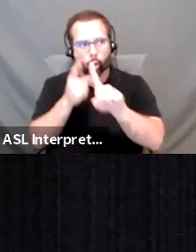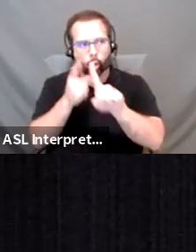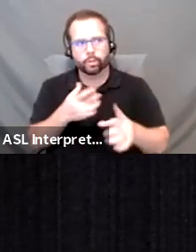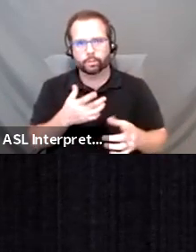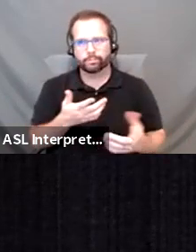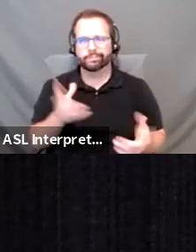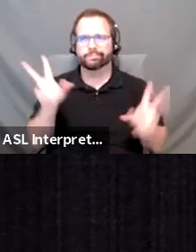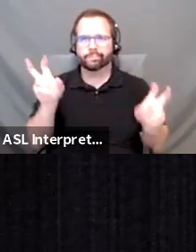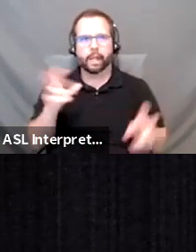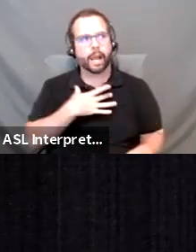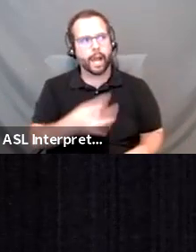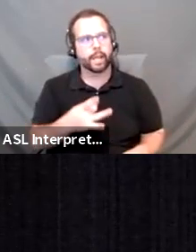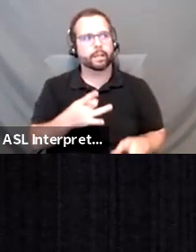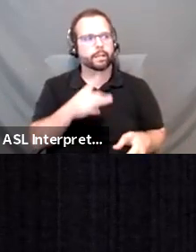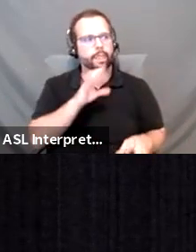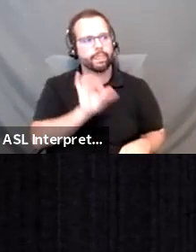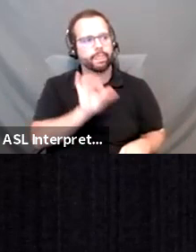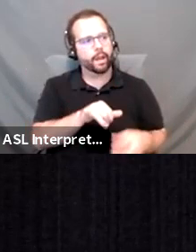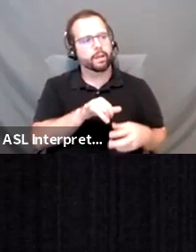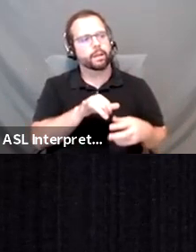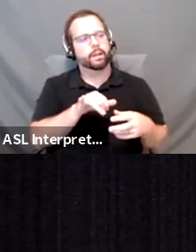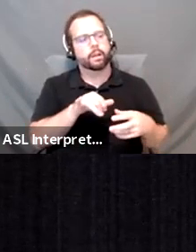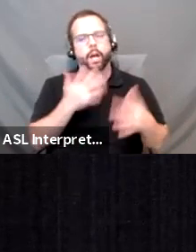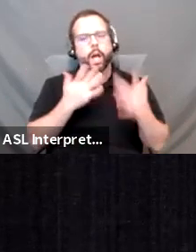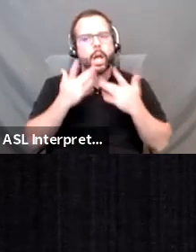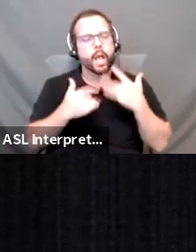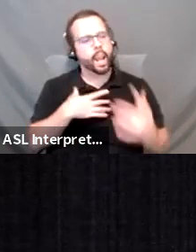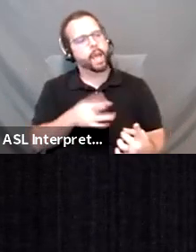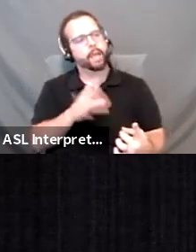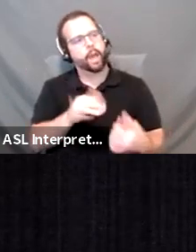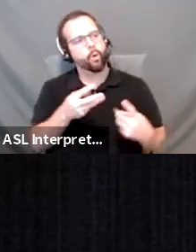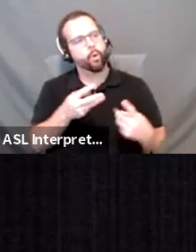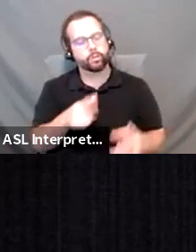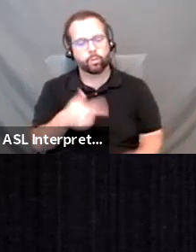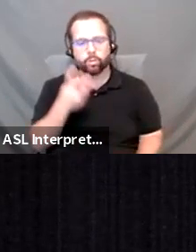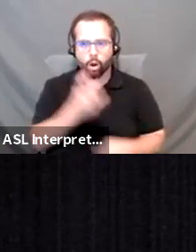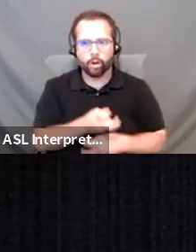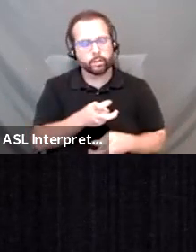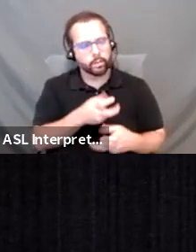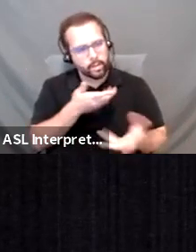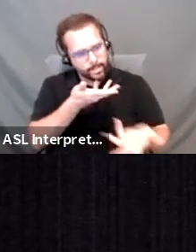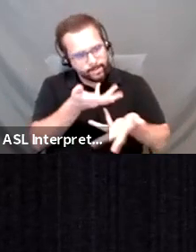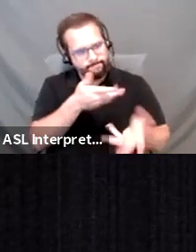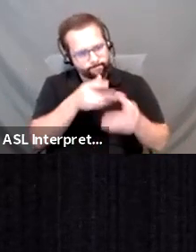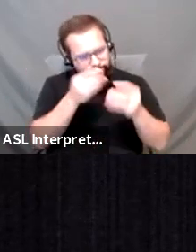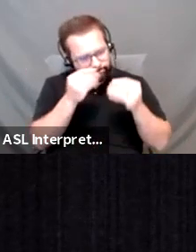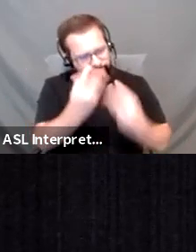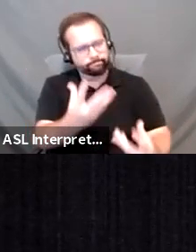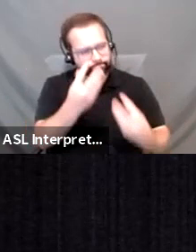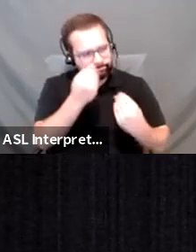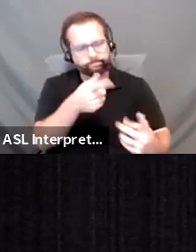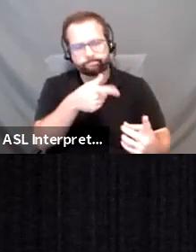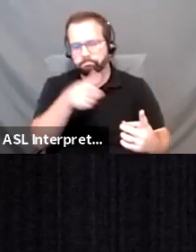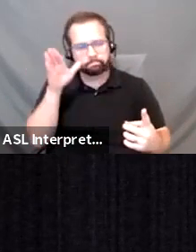to be friendly and persistent and follow up with them. Kind of don't let them fall through the cracks. Once we've provided